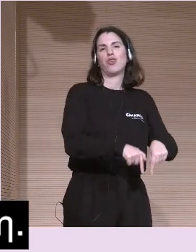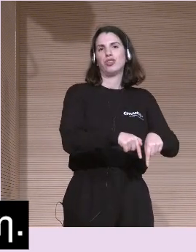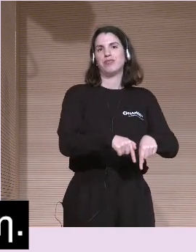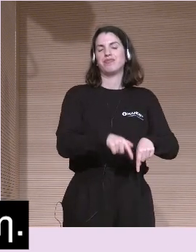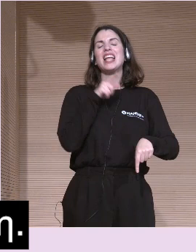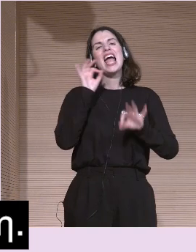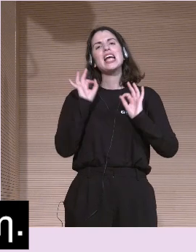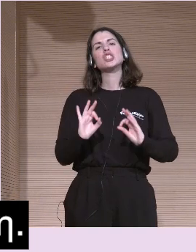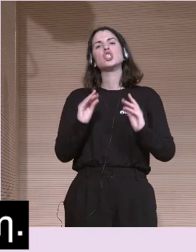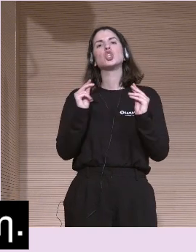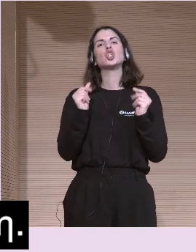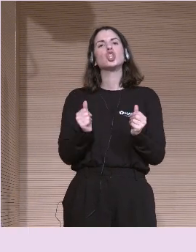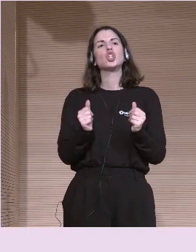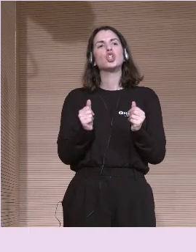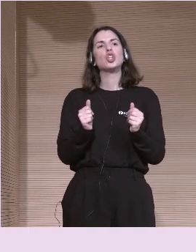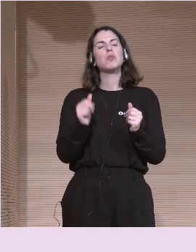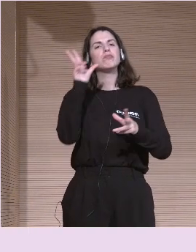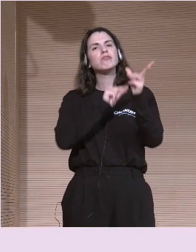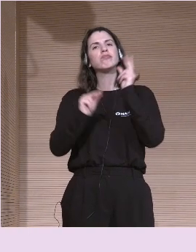the conversation a bit more enjoyable.